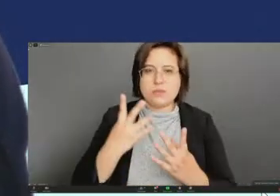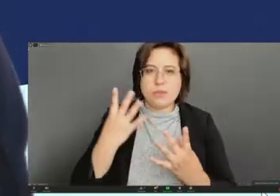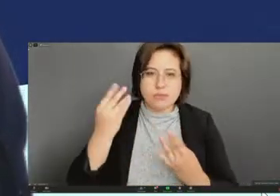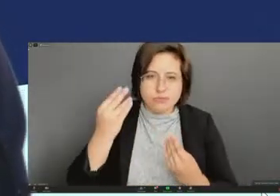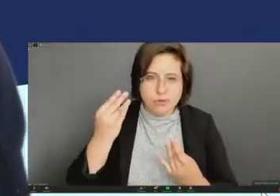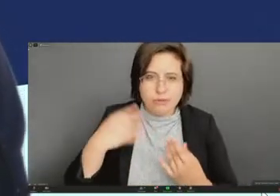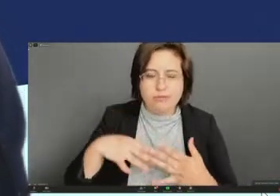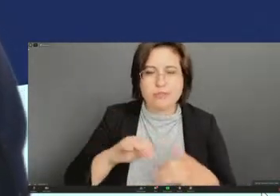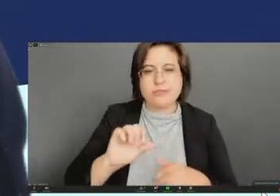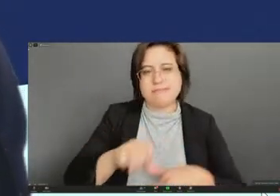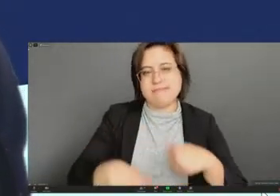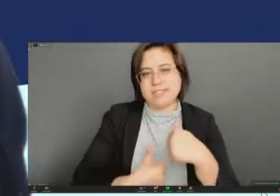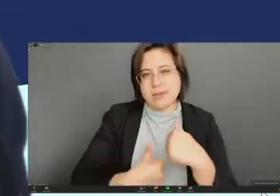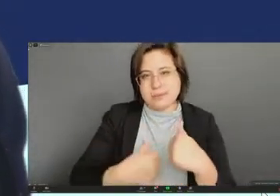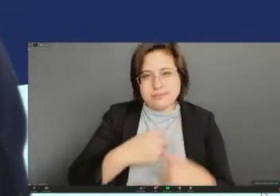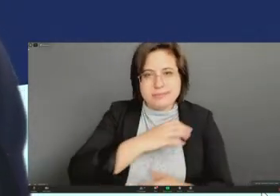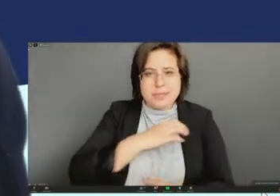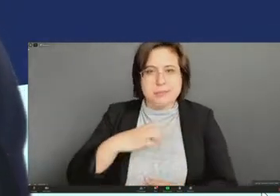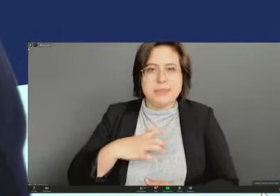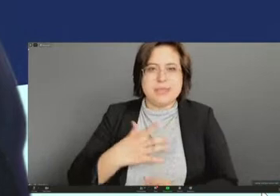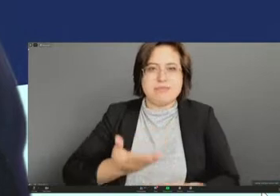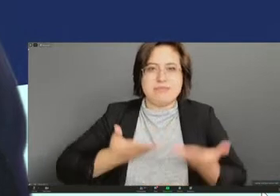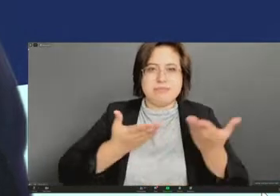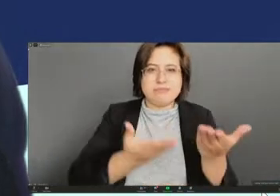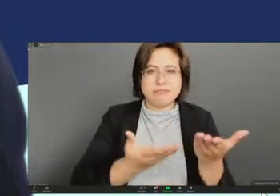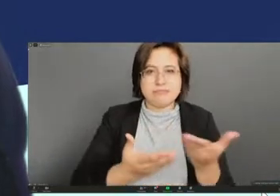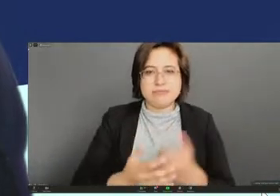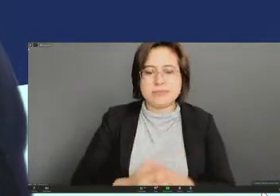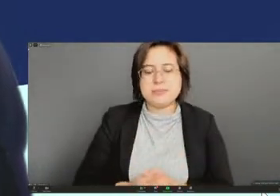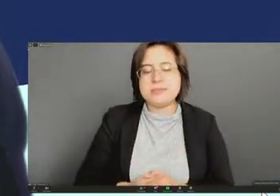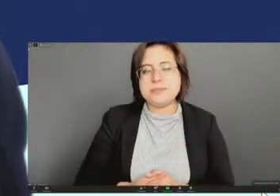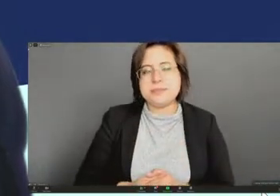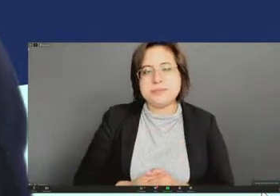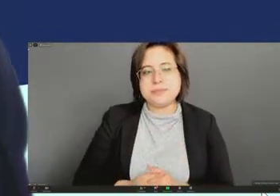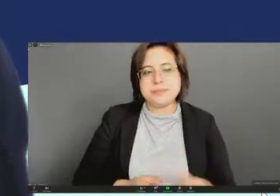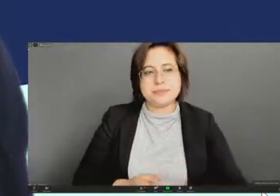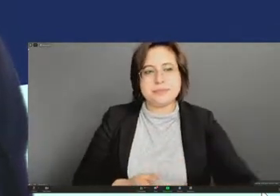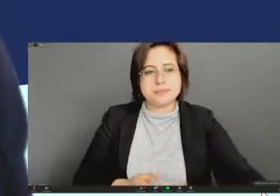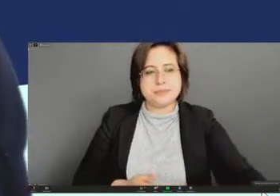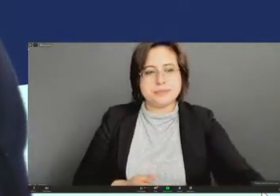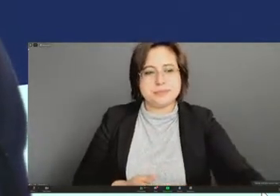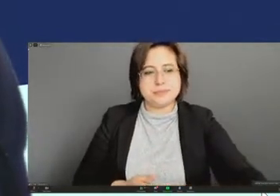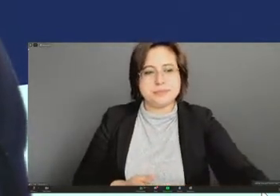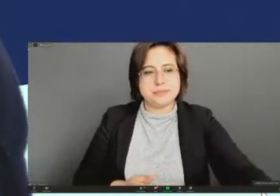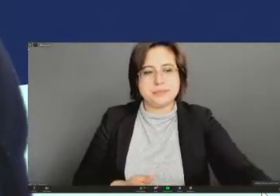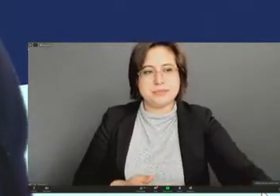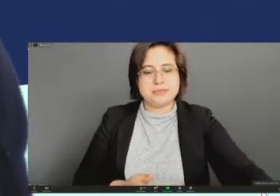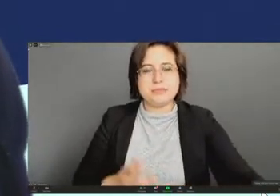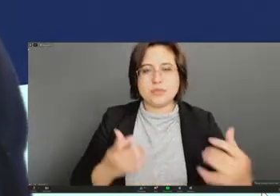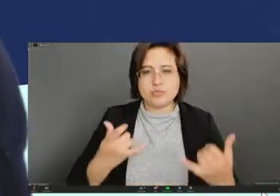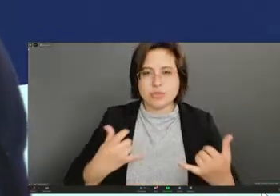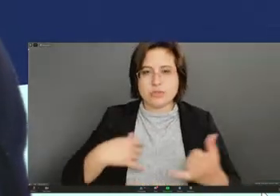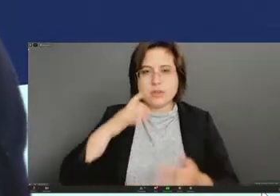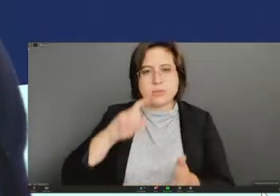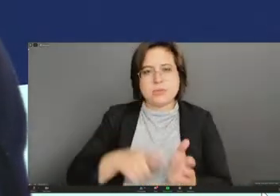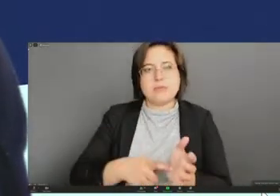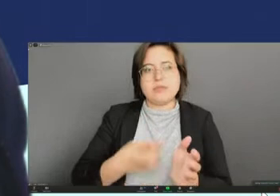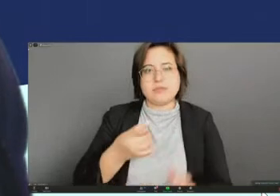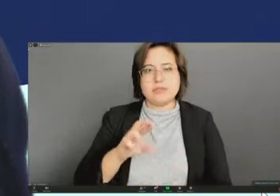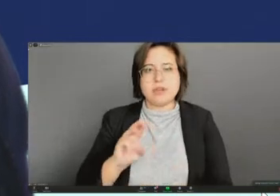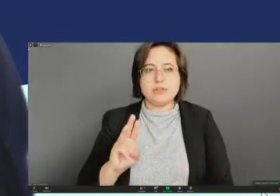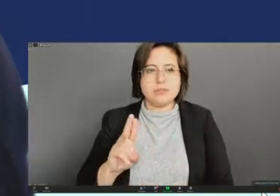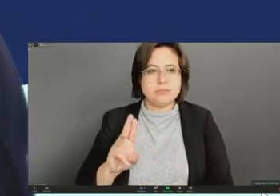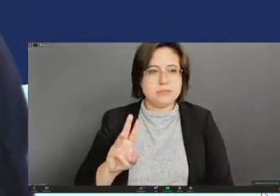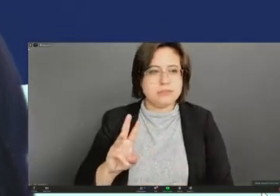that are brought forth for interim consideration. At this point, I would like to acknowledge Dr. Martha Okafor, Executive